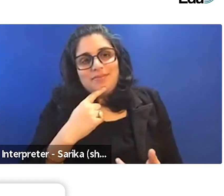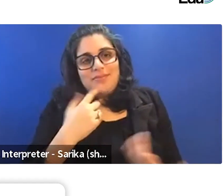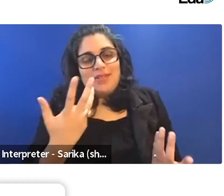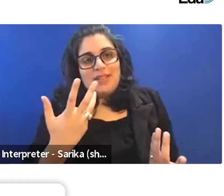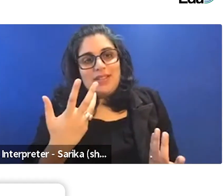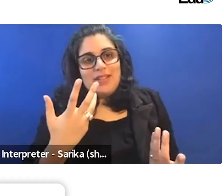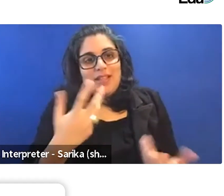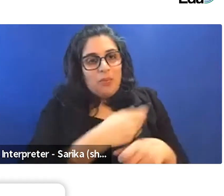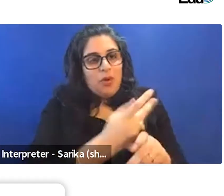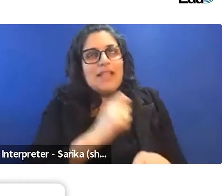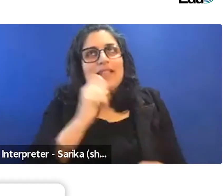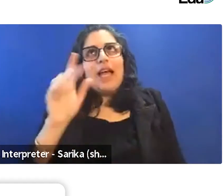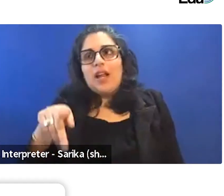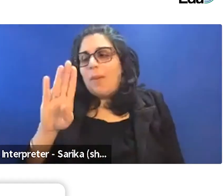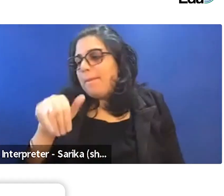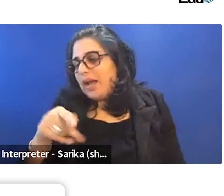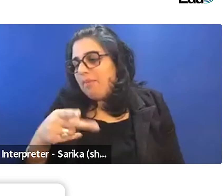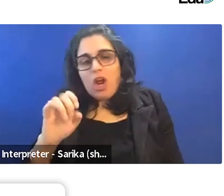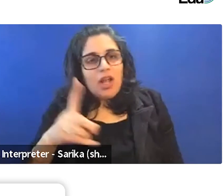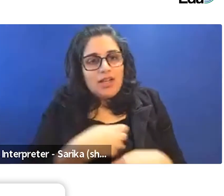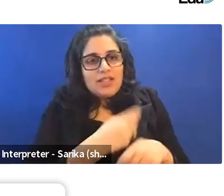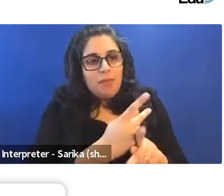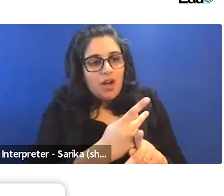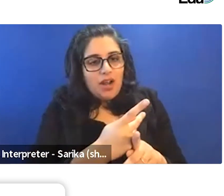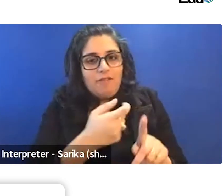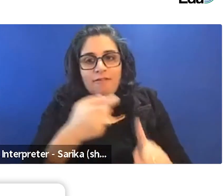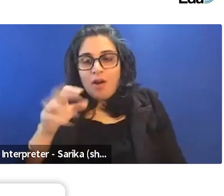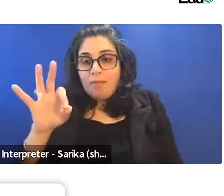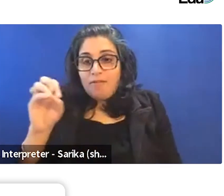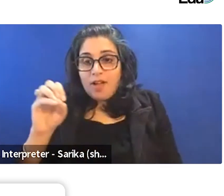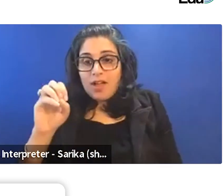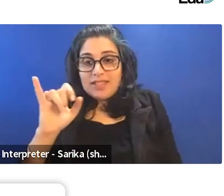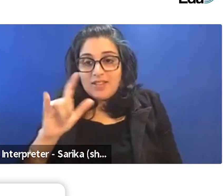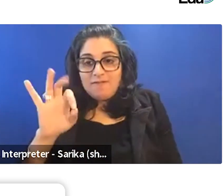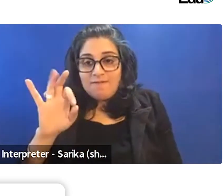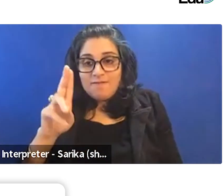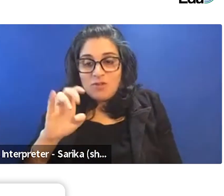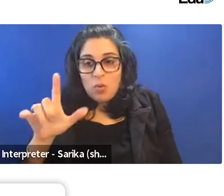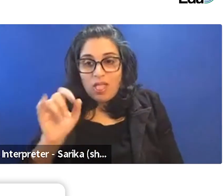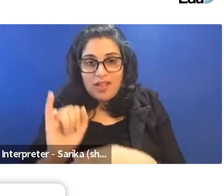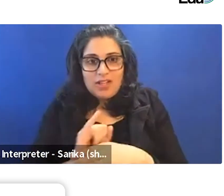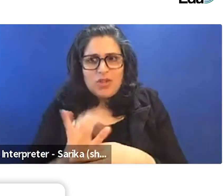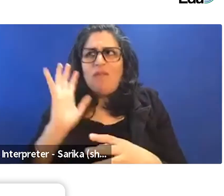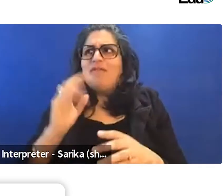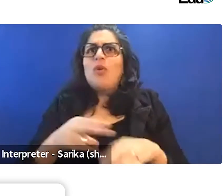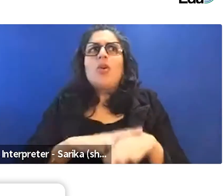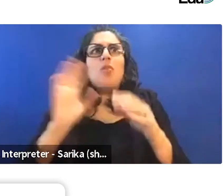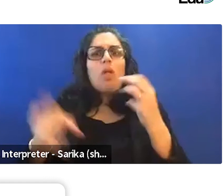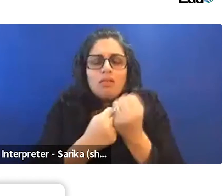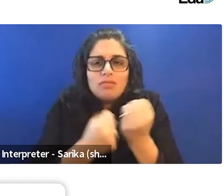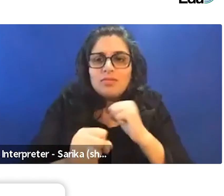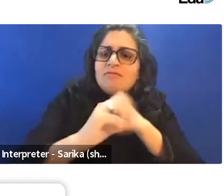a product, not even a byproduct, a product of the fossil fuel industry. So of course, it's going to have a lot of support when it comes to marketing